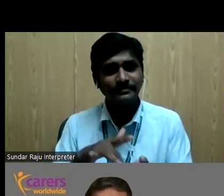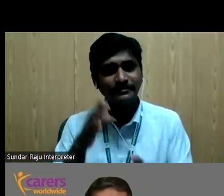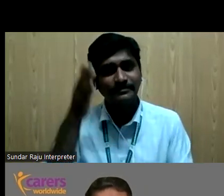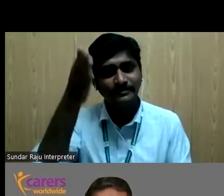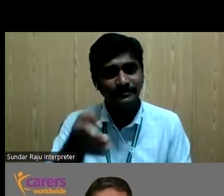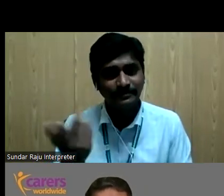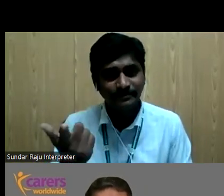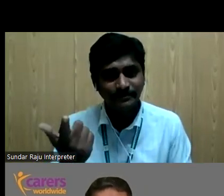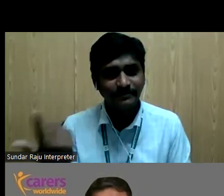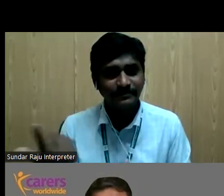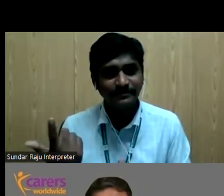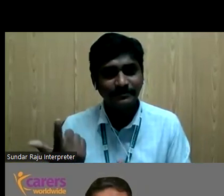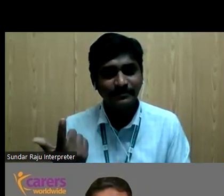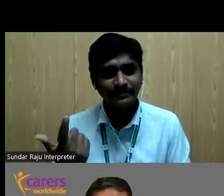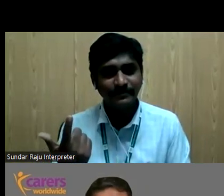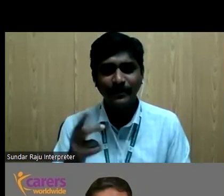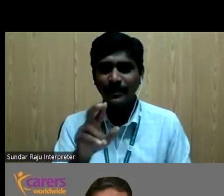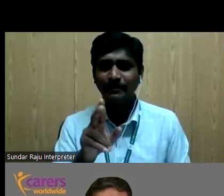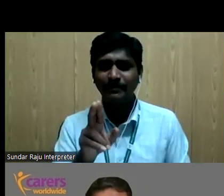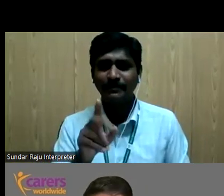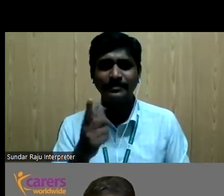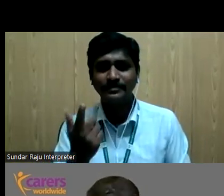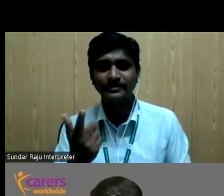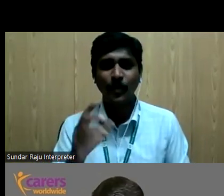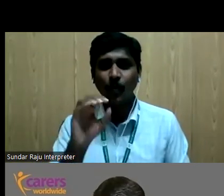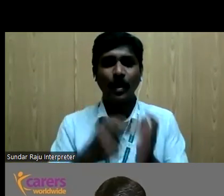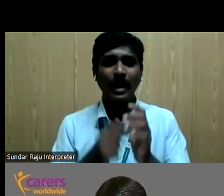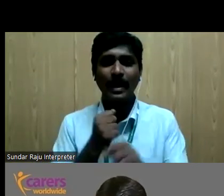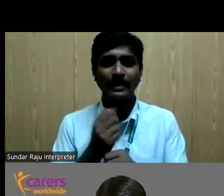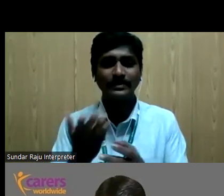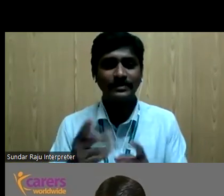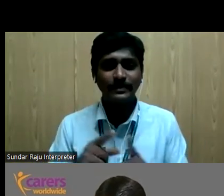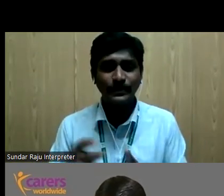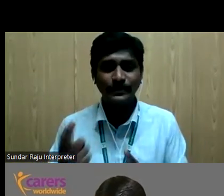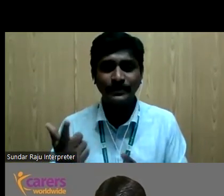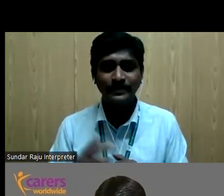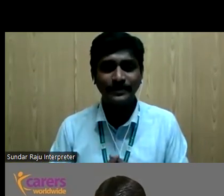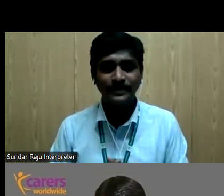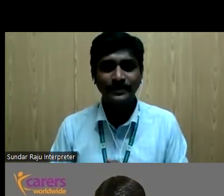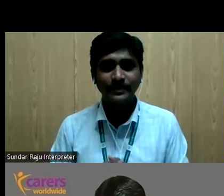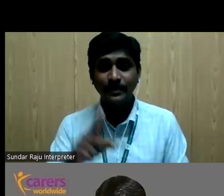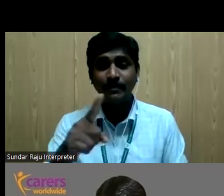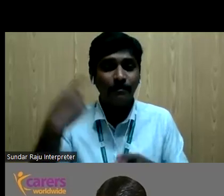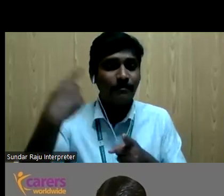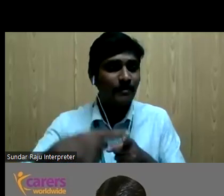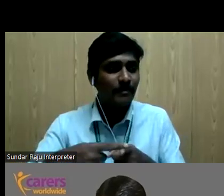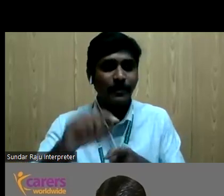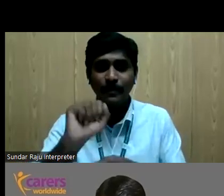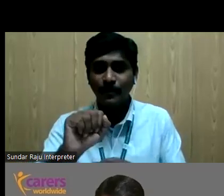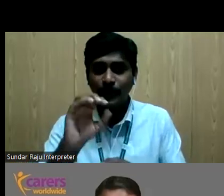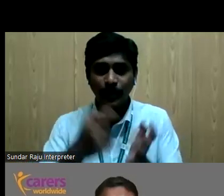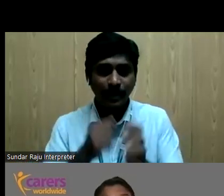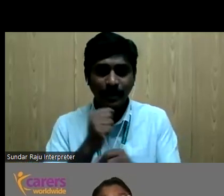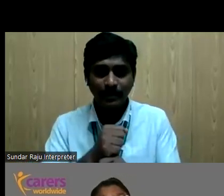mean to organization as NIEPID, and how does it further percolate into your partner organizations